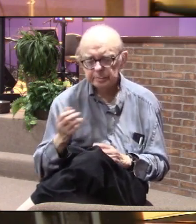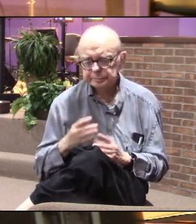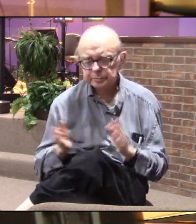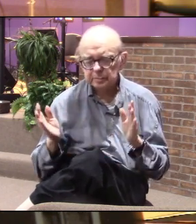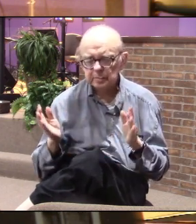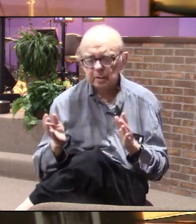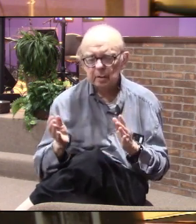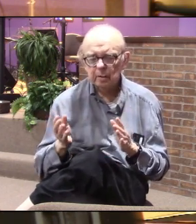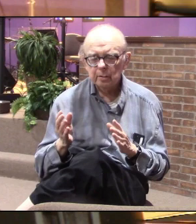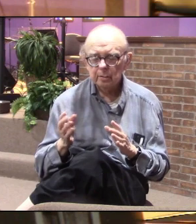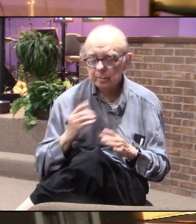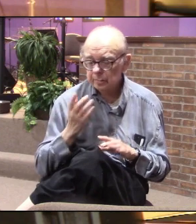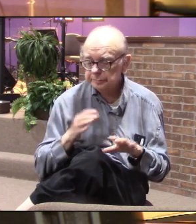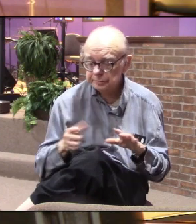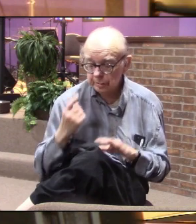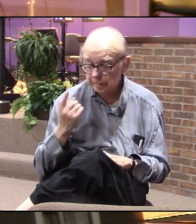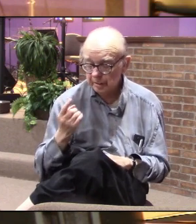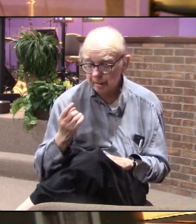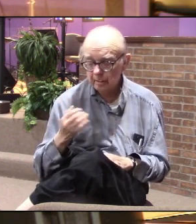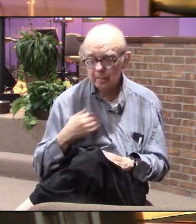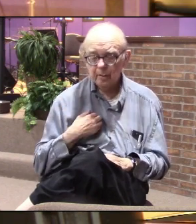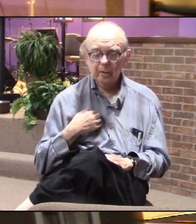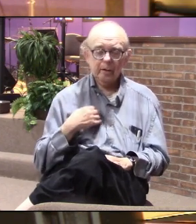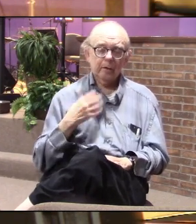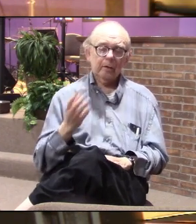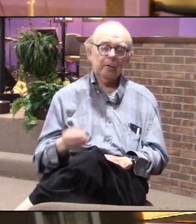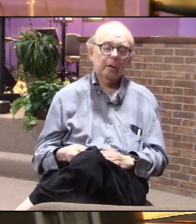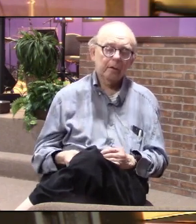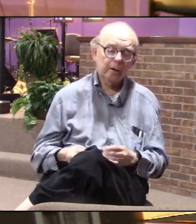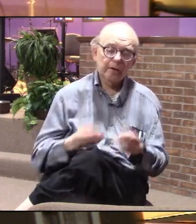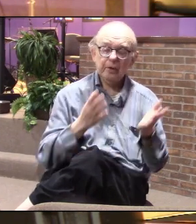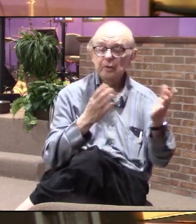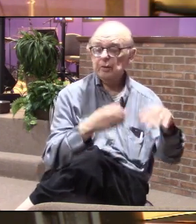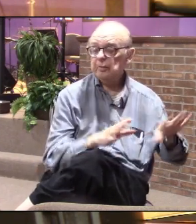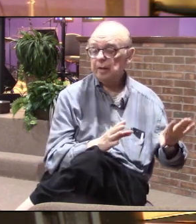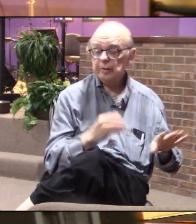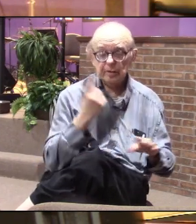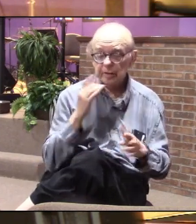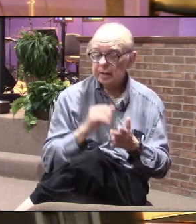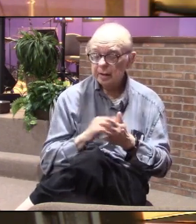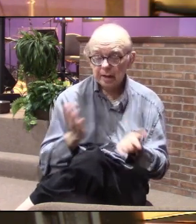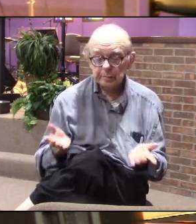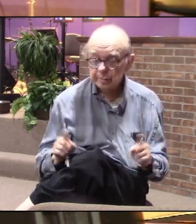plan. So do you think that I'm going to throw you away?